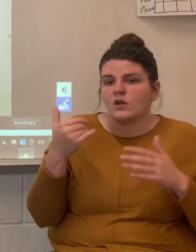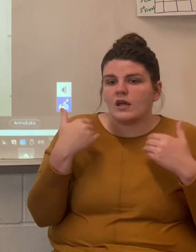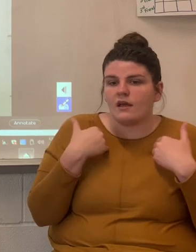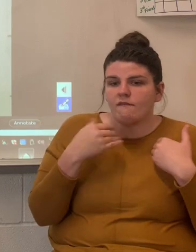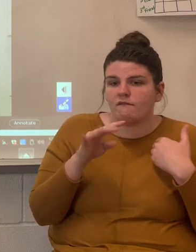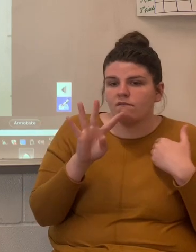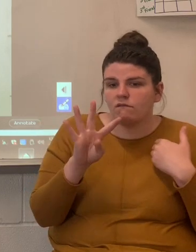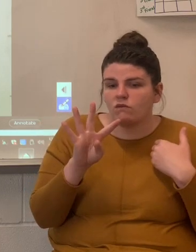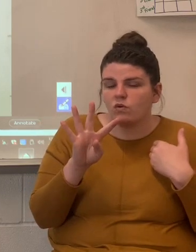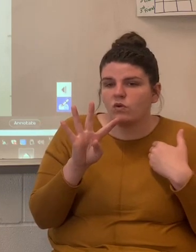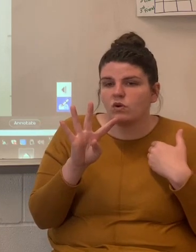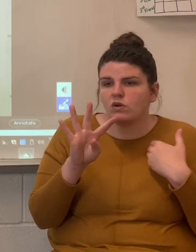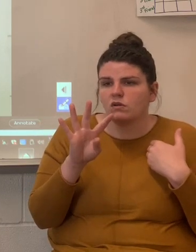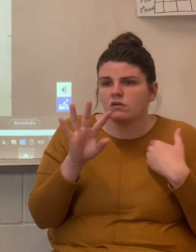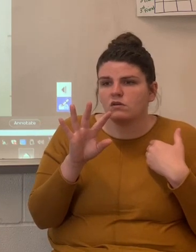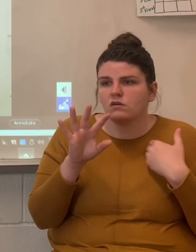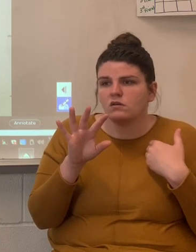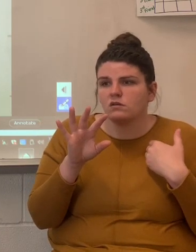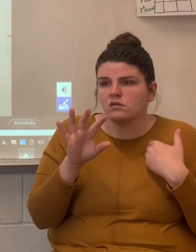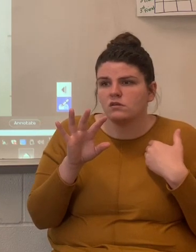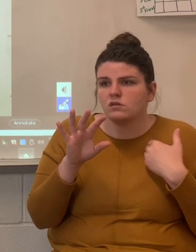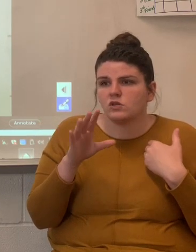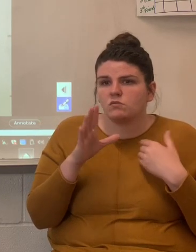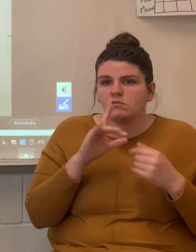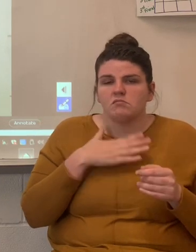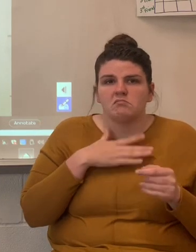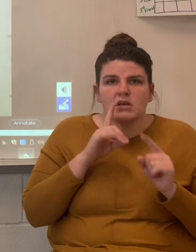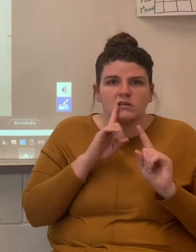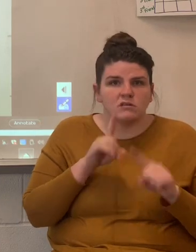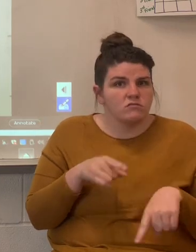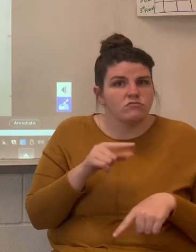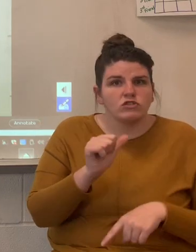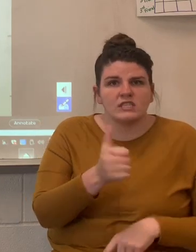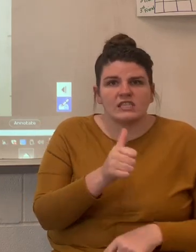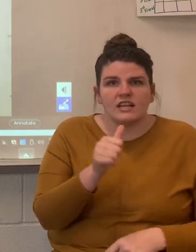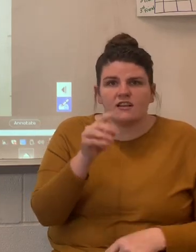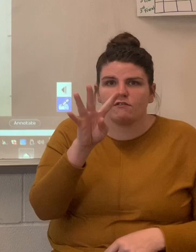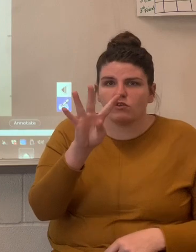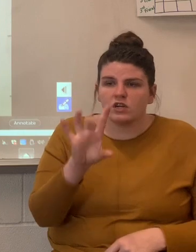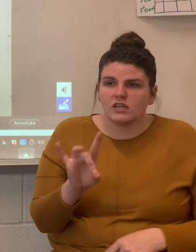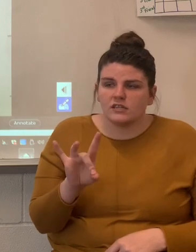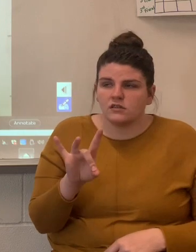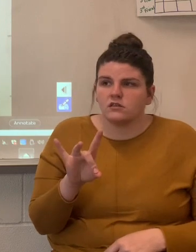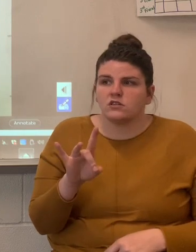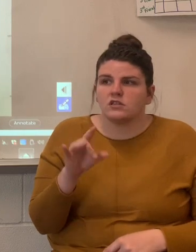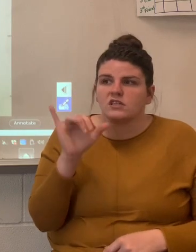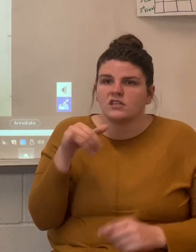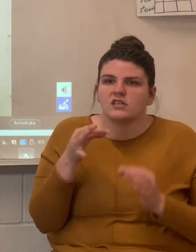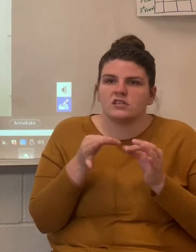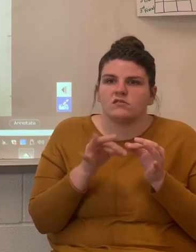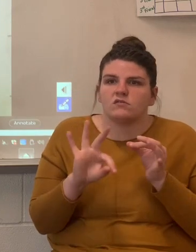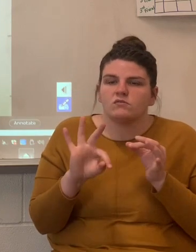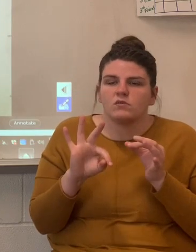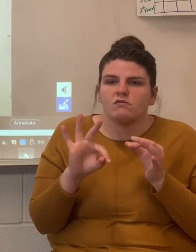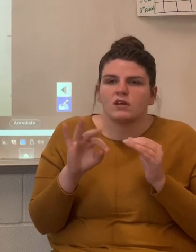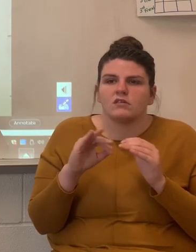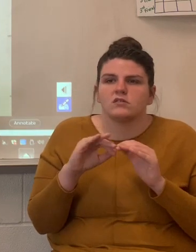have 10 and 4/8, which simplifies down to 10